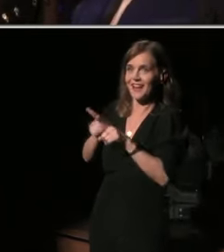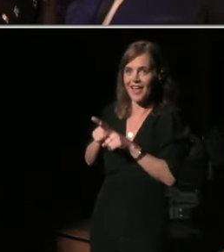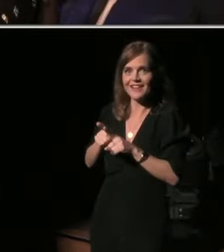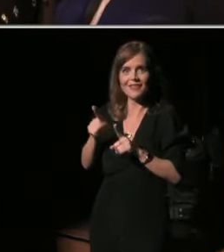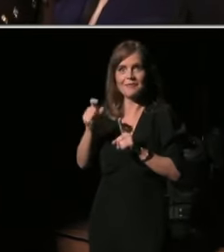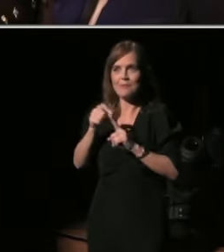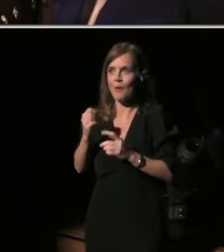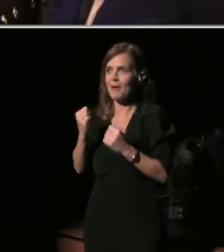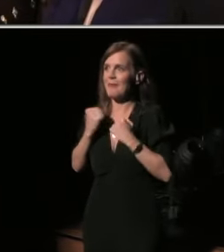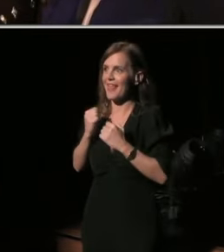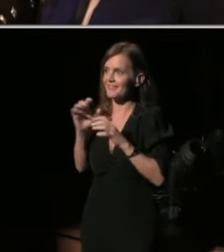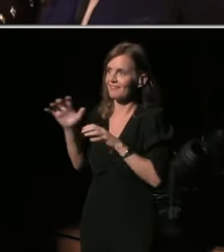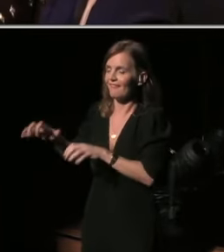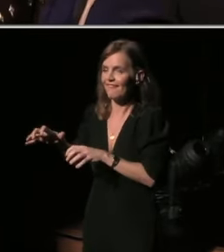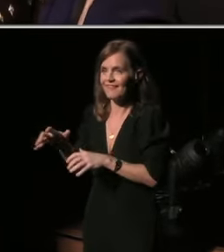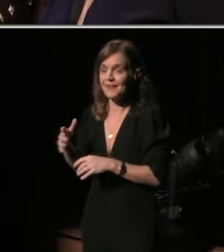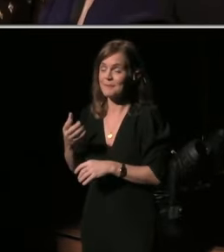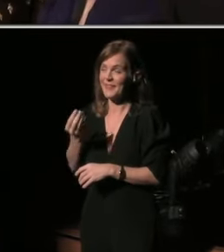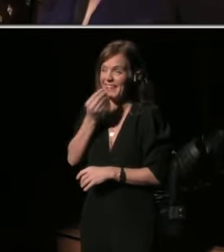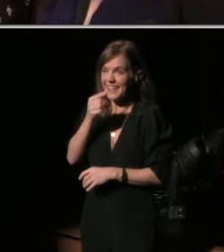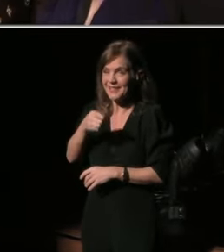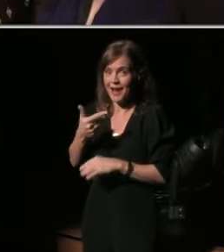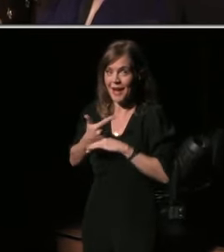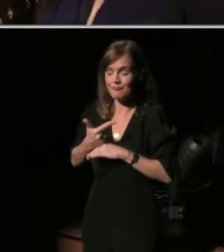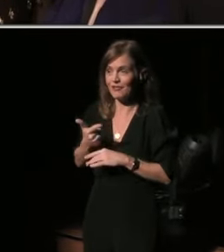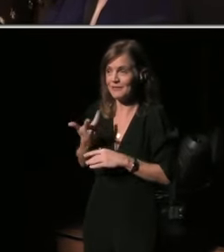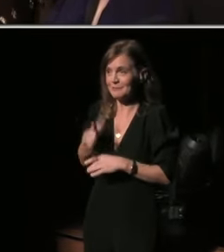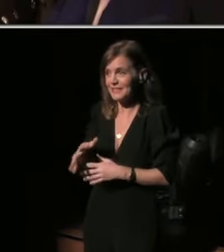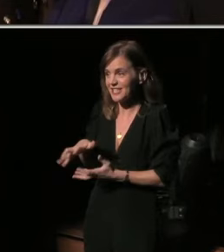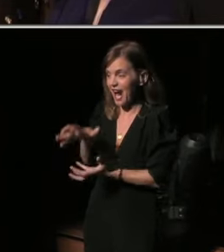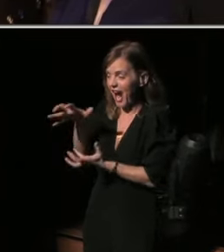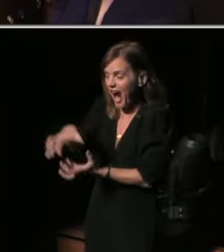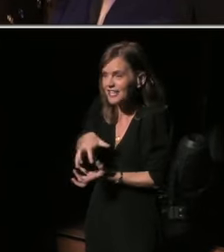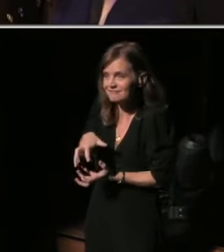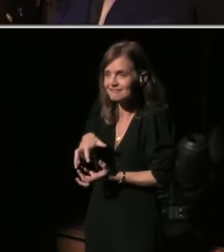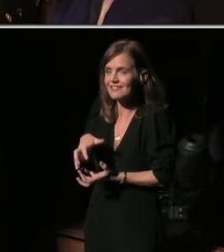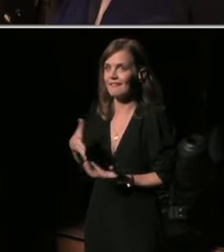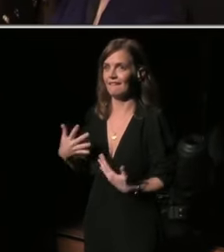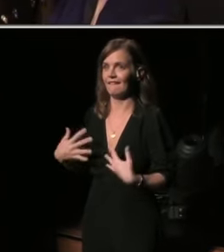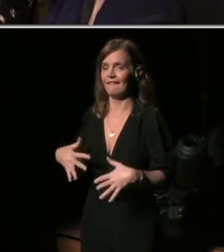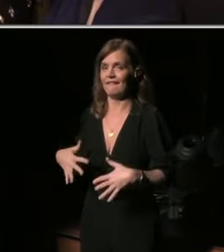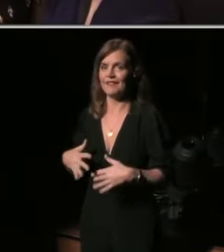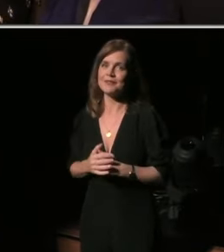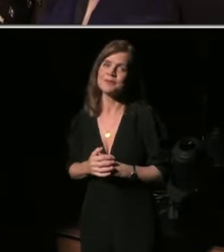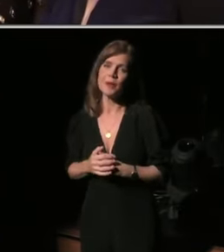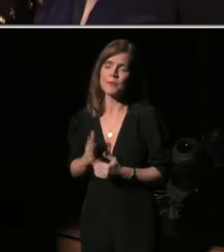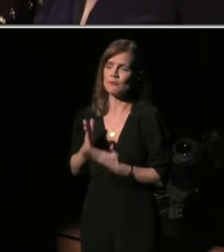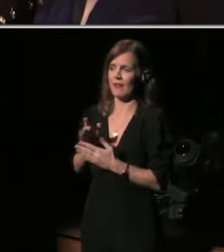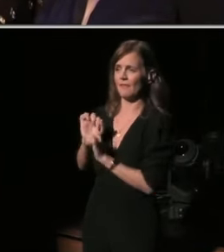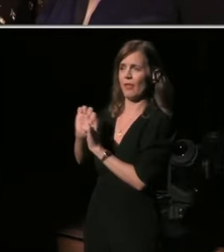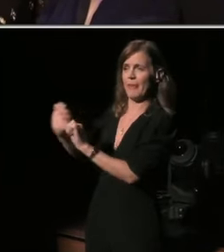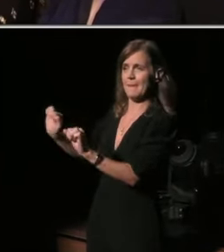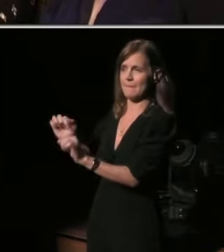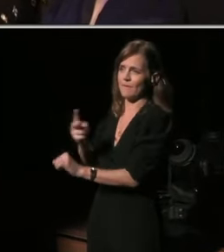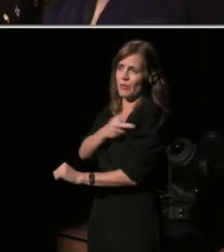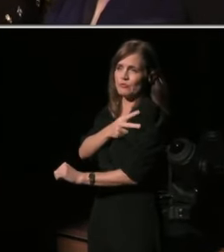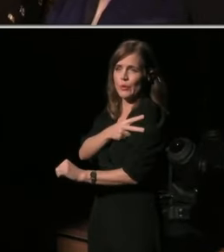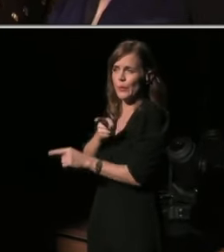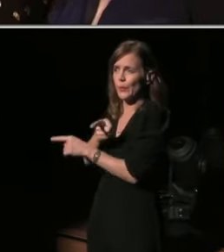that you can see, managed to eat one of our cameras. So this really is for them and their